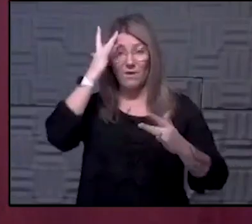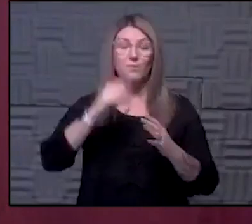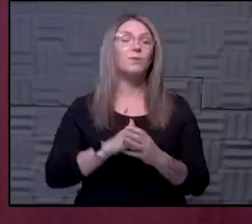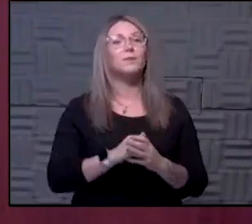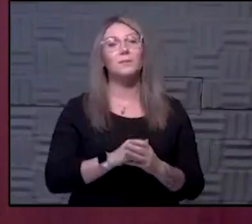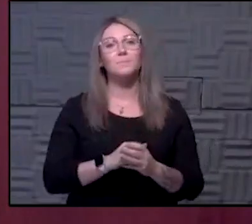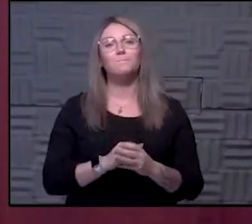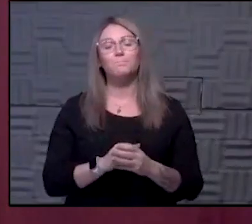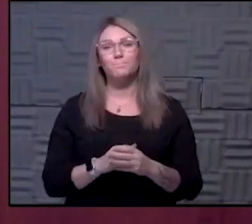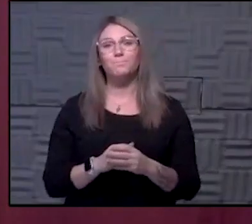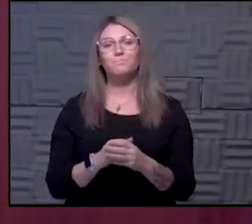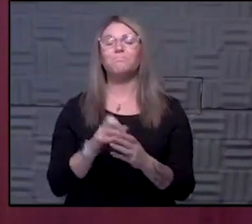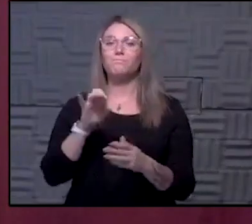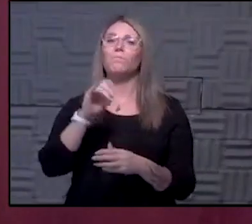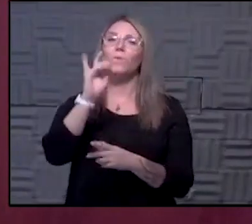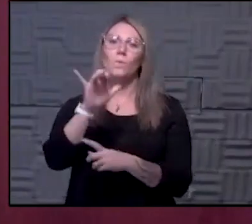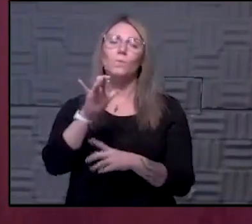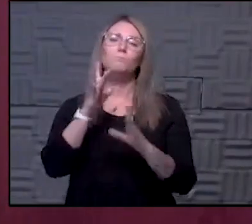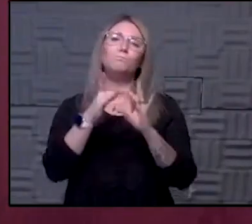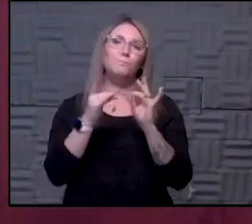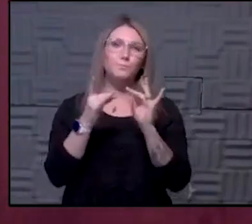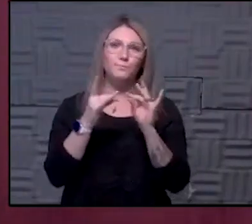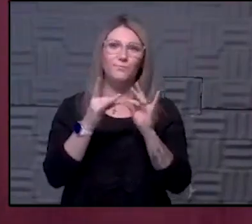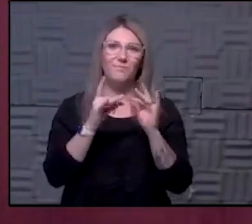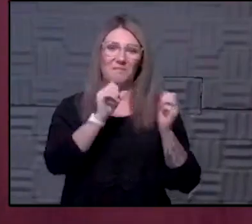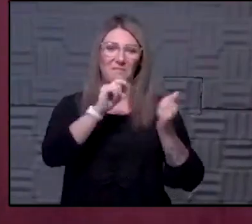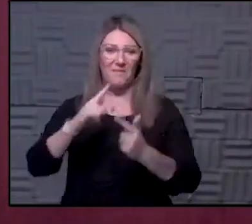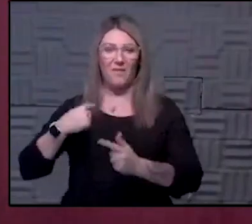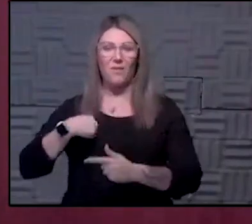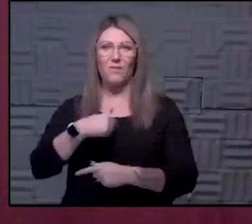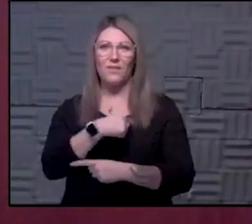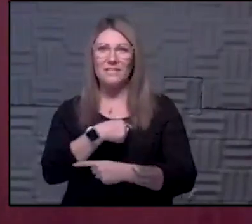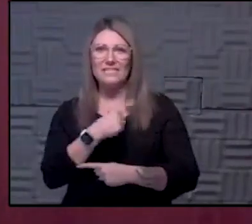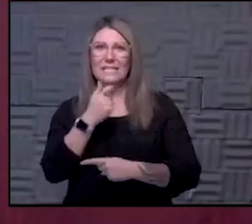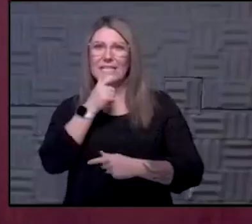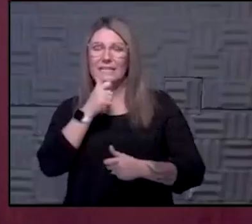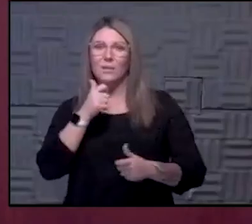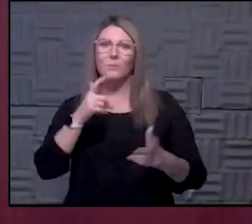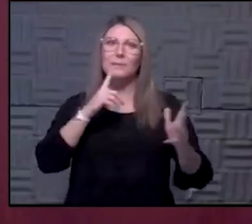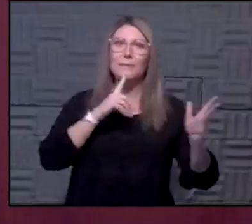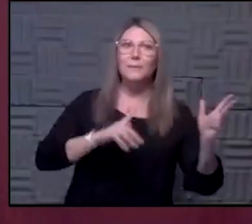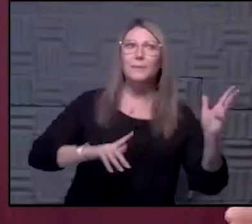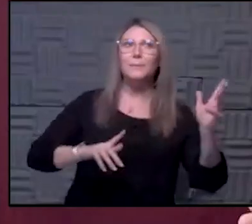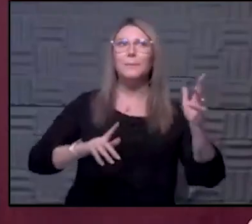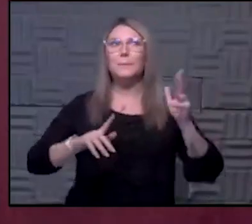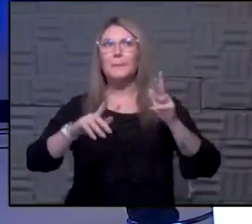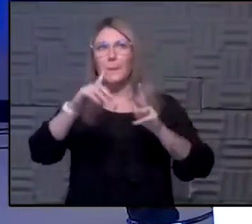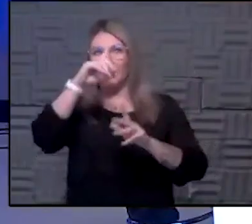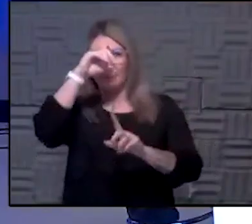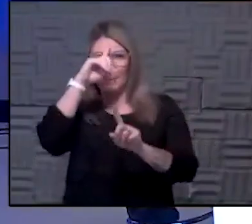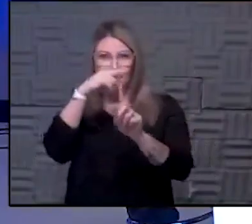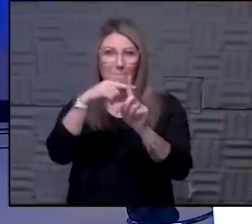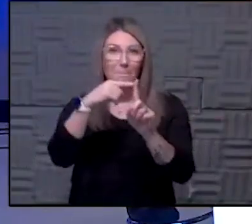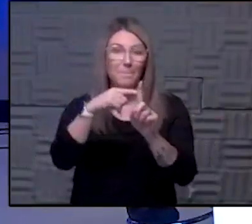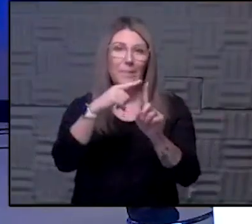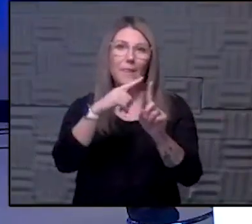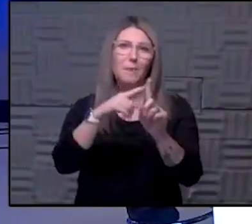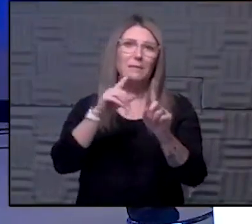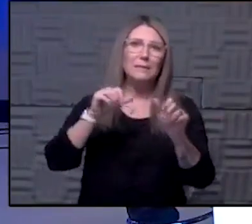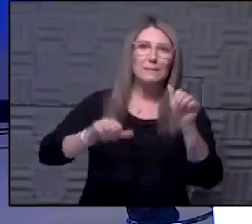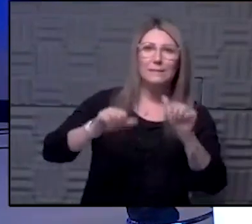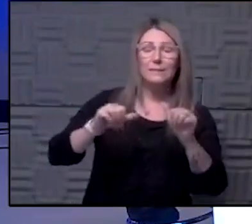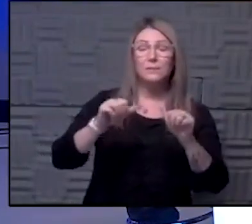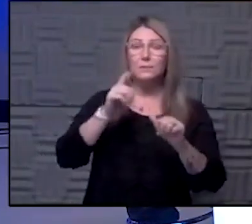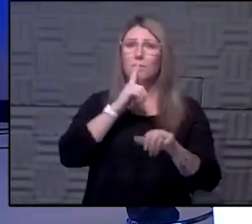say that I think that all of us are a little bit of a weary soldier. It has been a long journey, not one any of